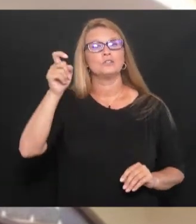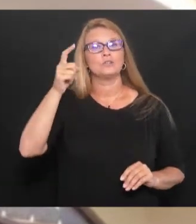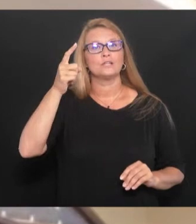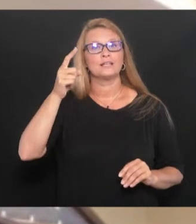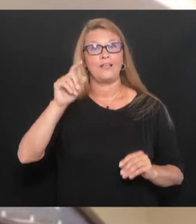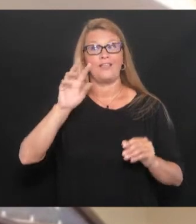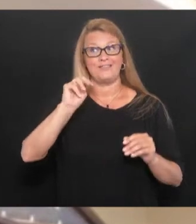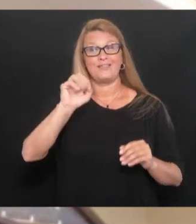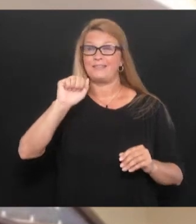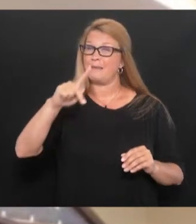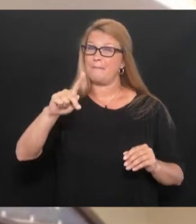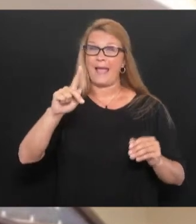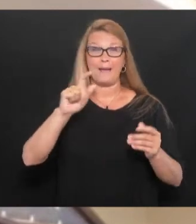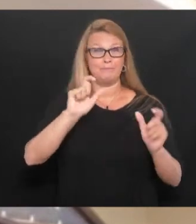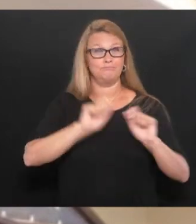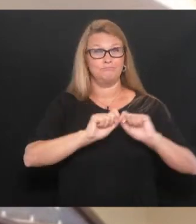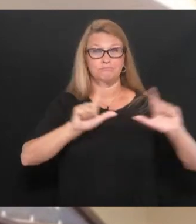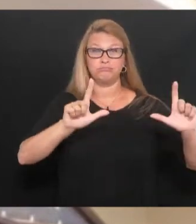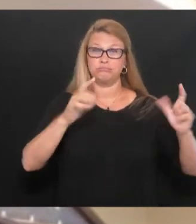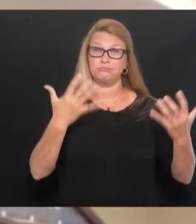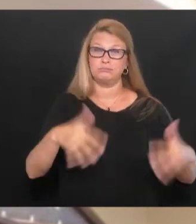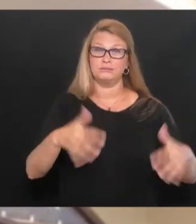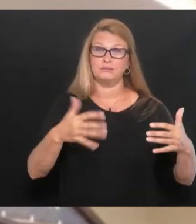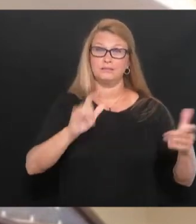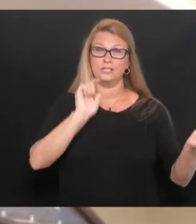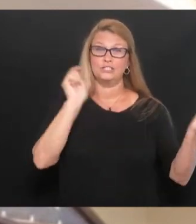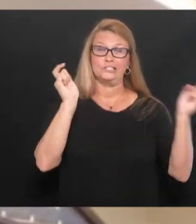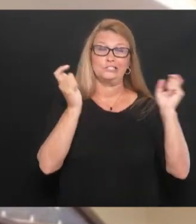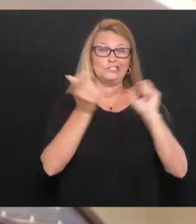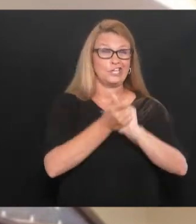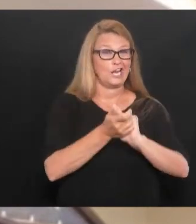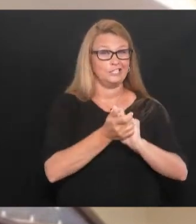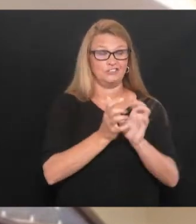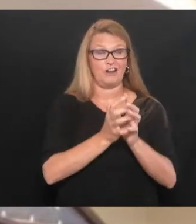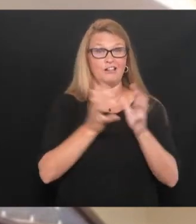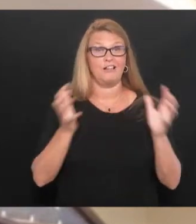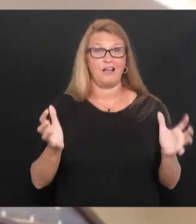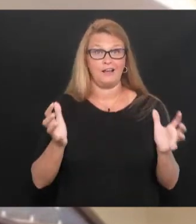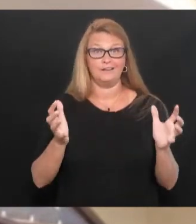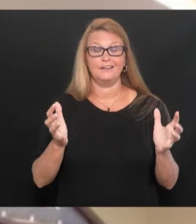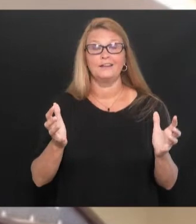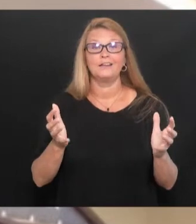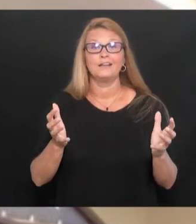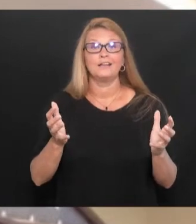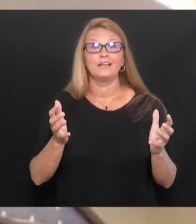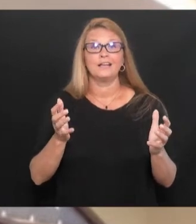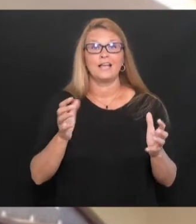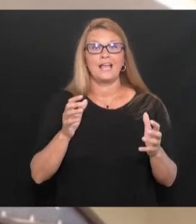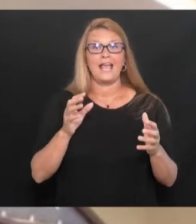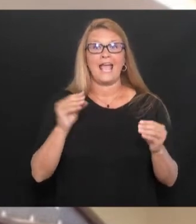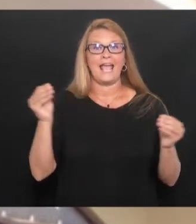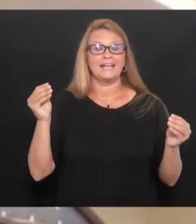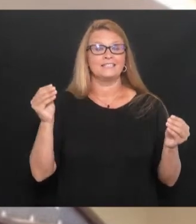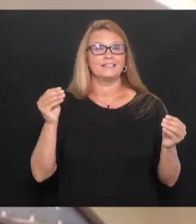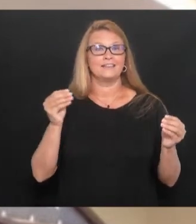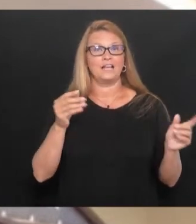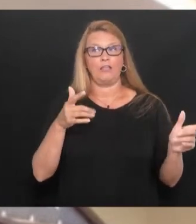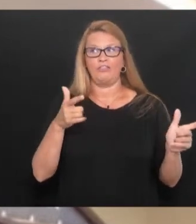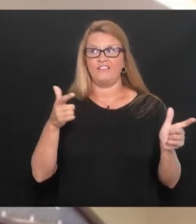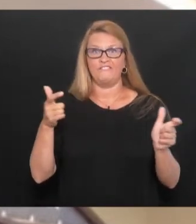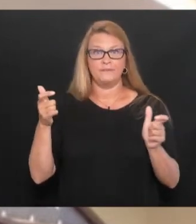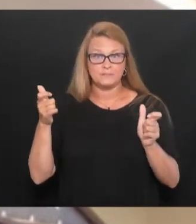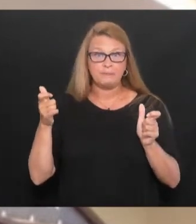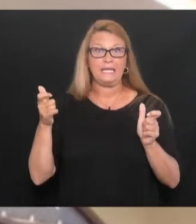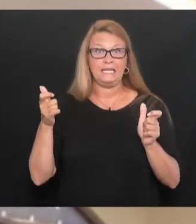map is changing significantly. The other thing I'd point out, just to understand the speed with which this is